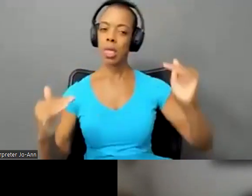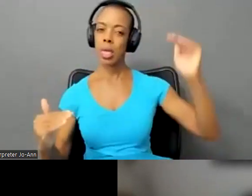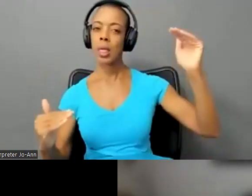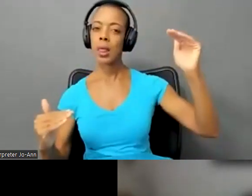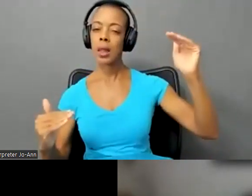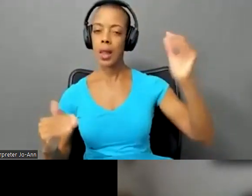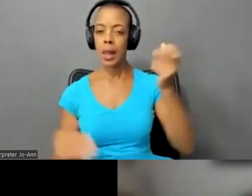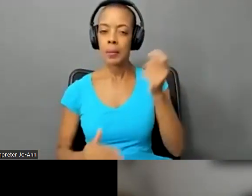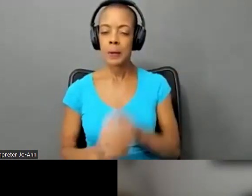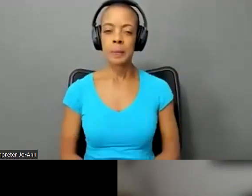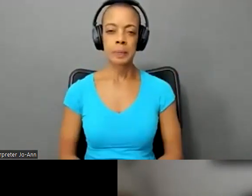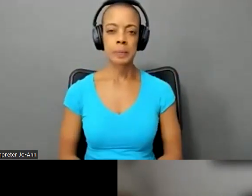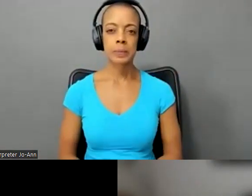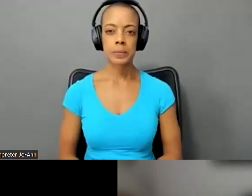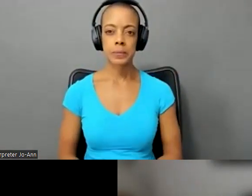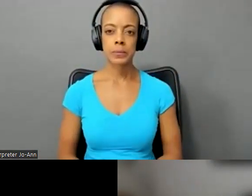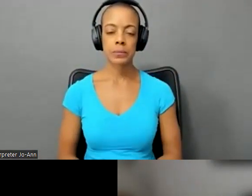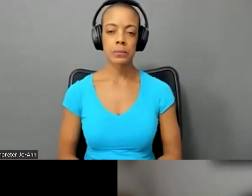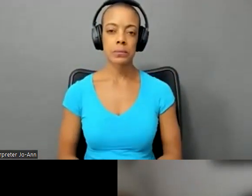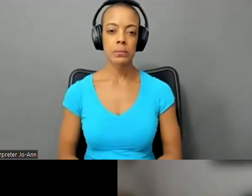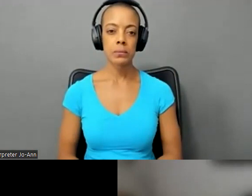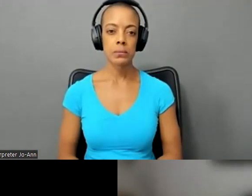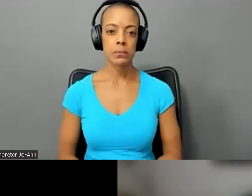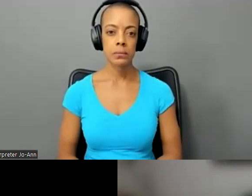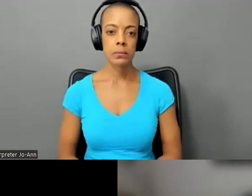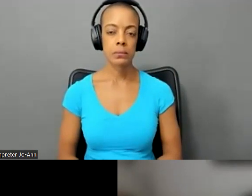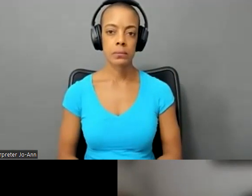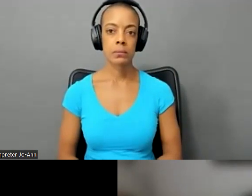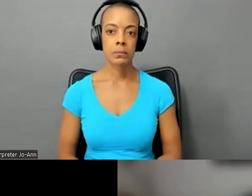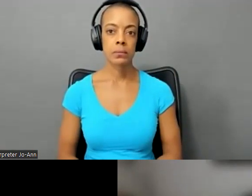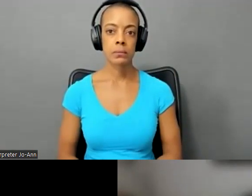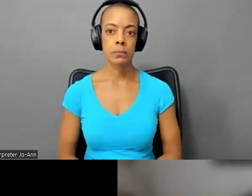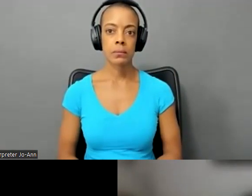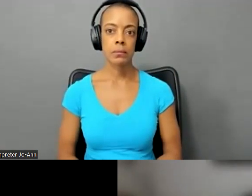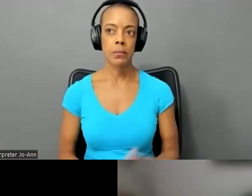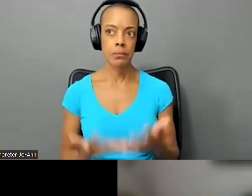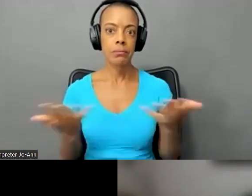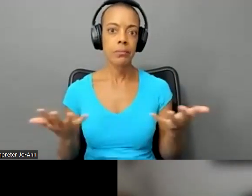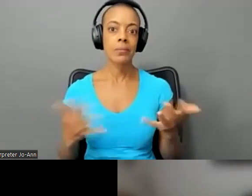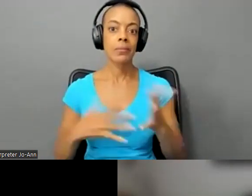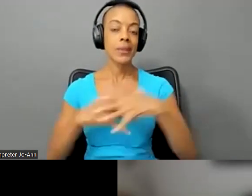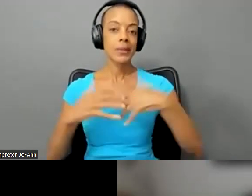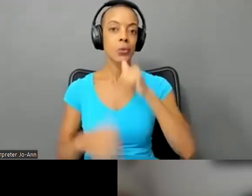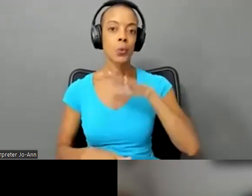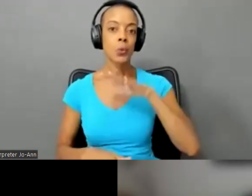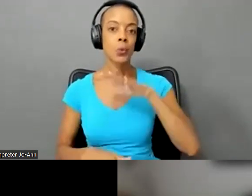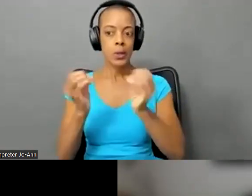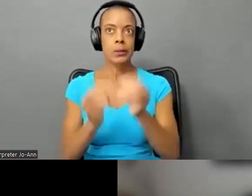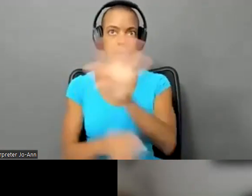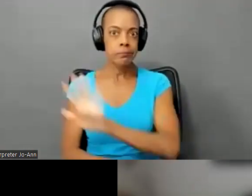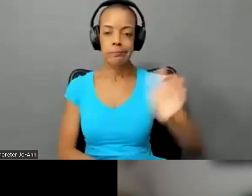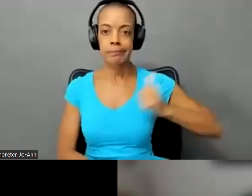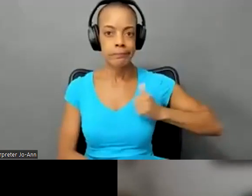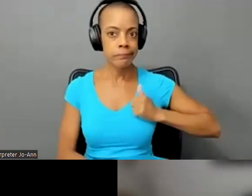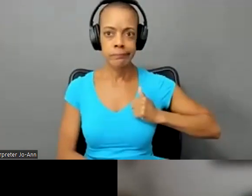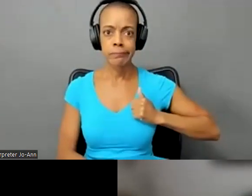And that, again, can just be highlighted with MMIWG, right? Indigenous women's organizations across Canada, for as long